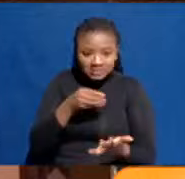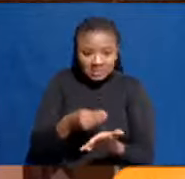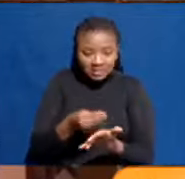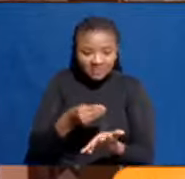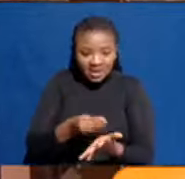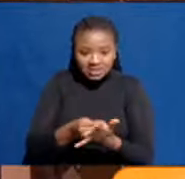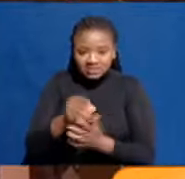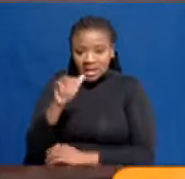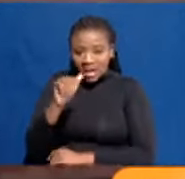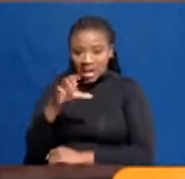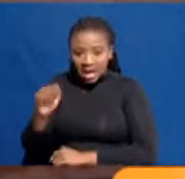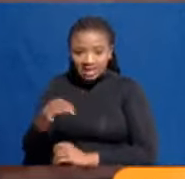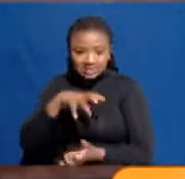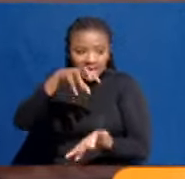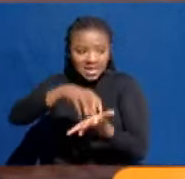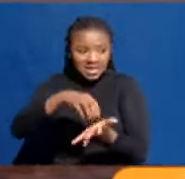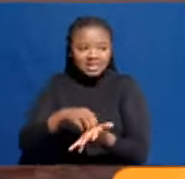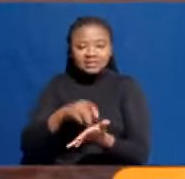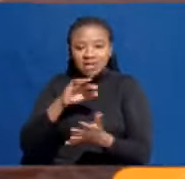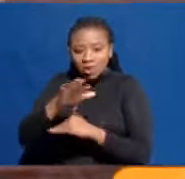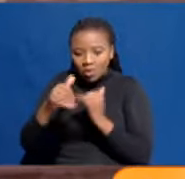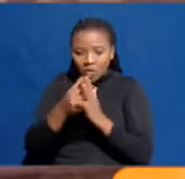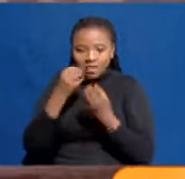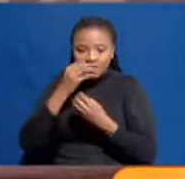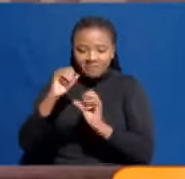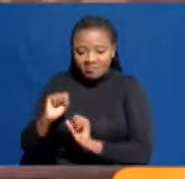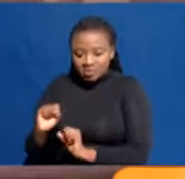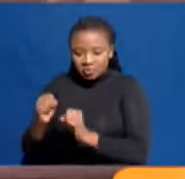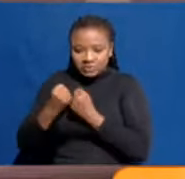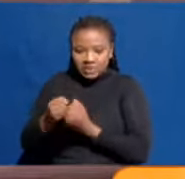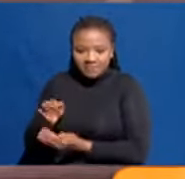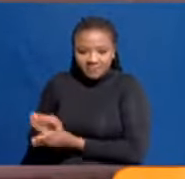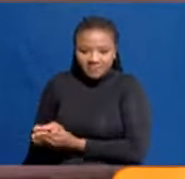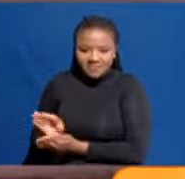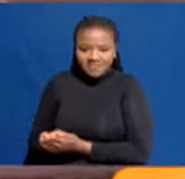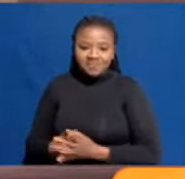controversial Finance Act are secure. Martin Munene, Citizen TV.